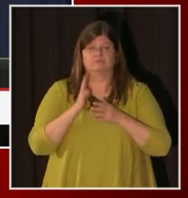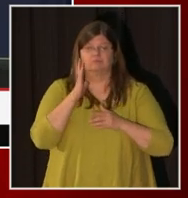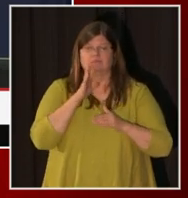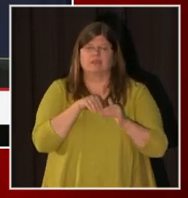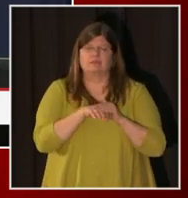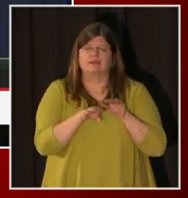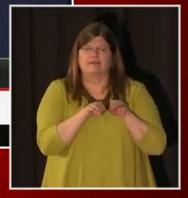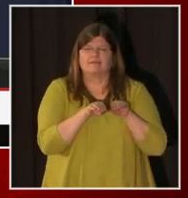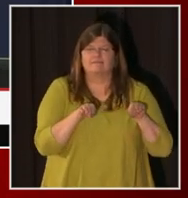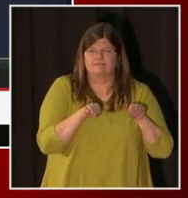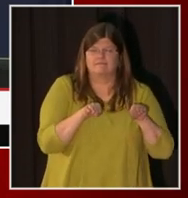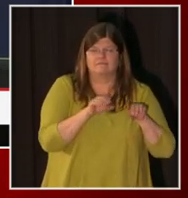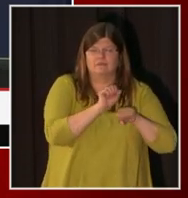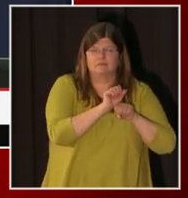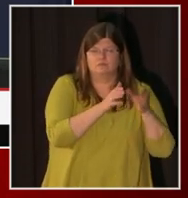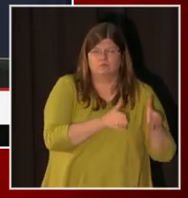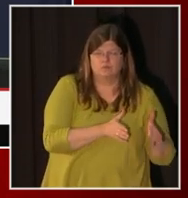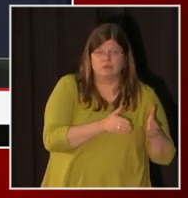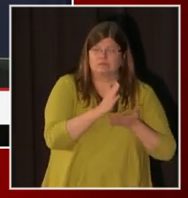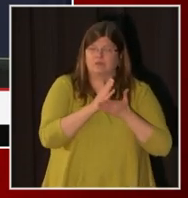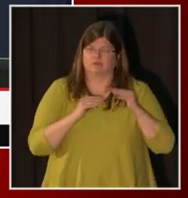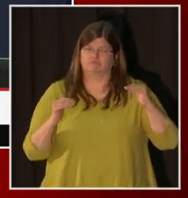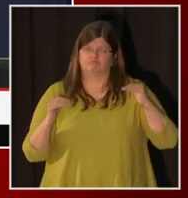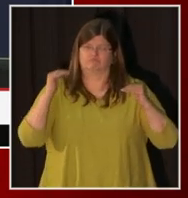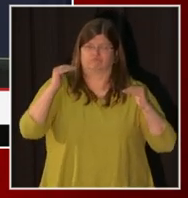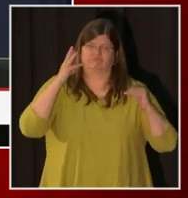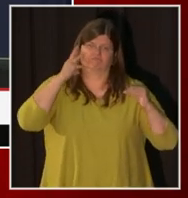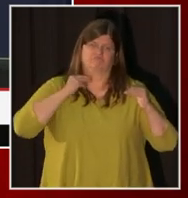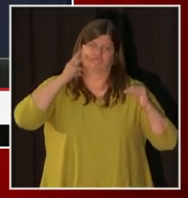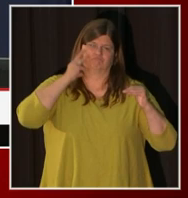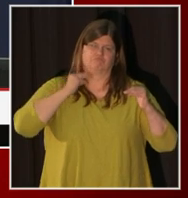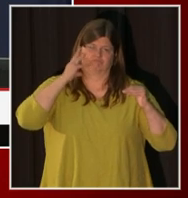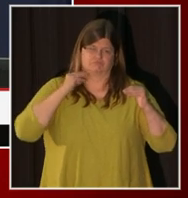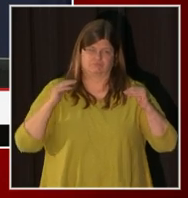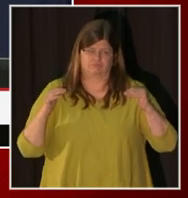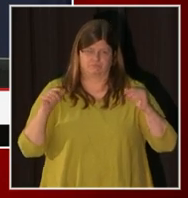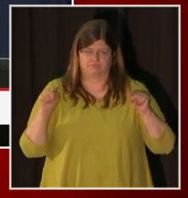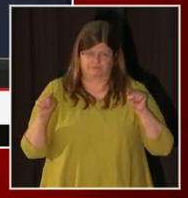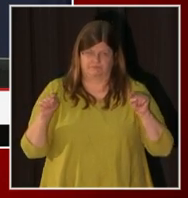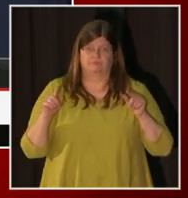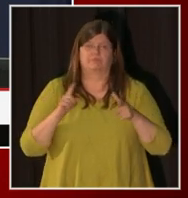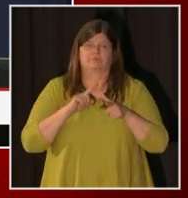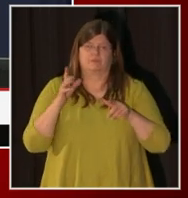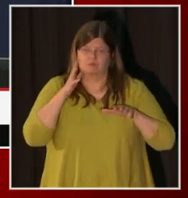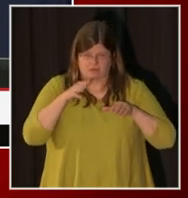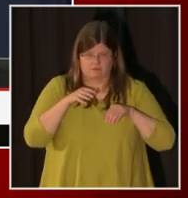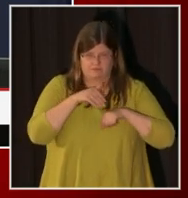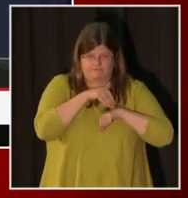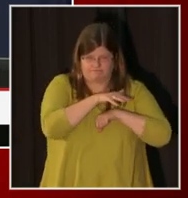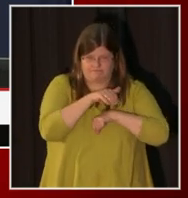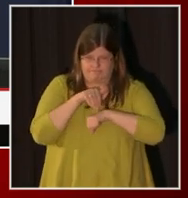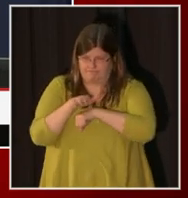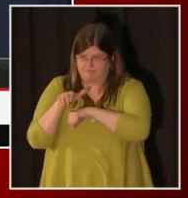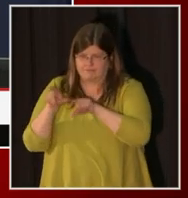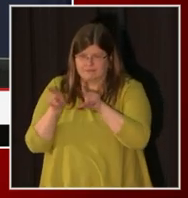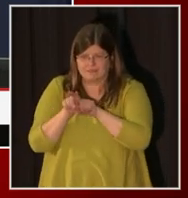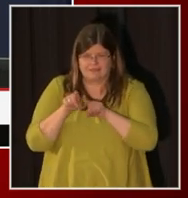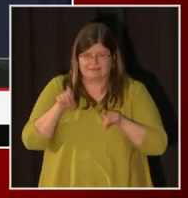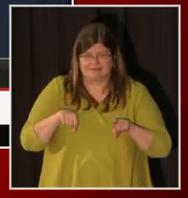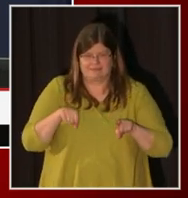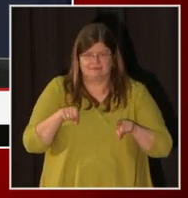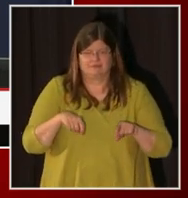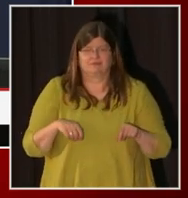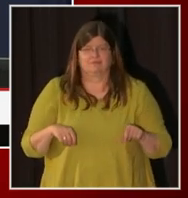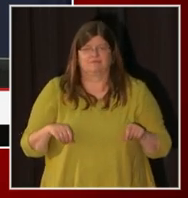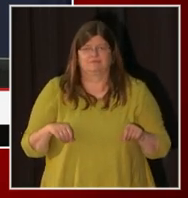positions will be at the supervisory level, and then we will deploy them accordingly. Many of them will be conducting the